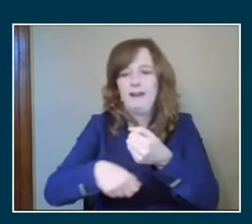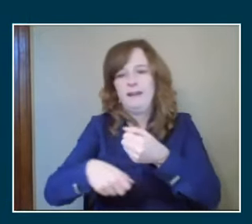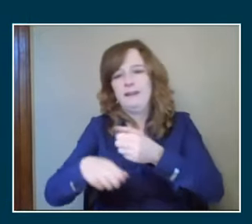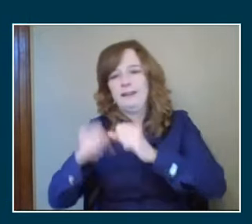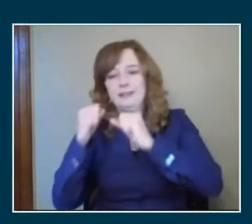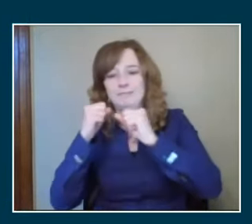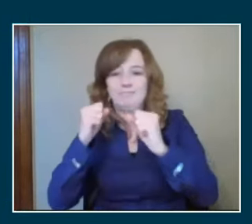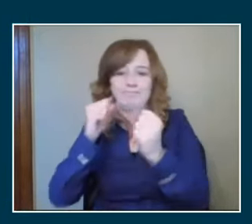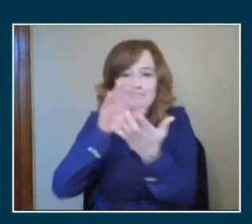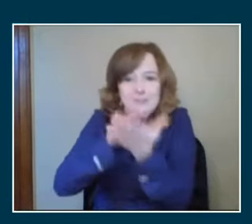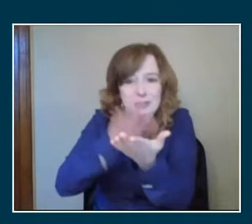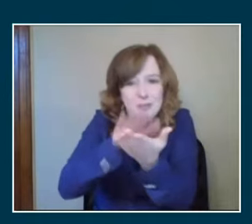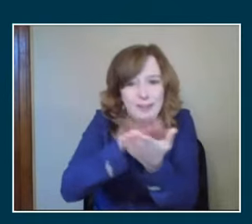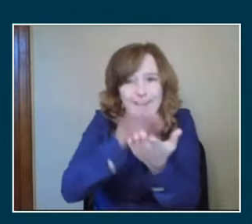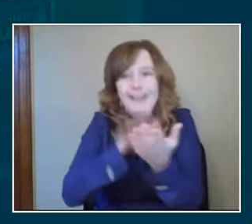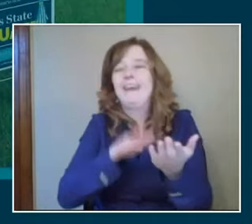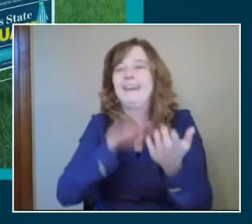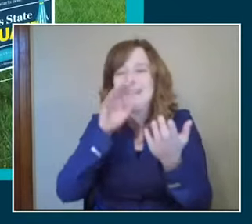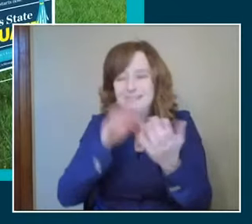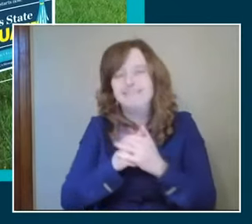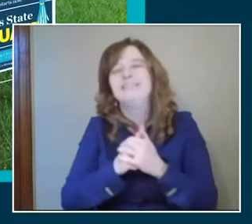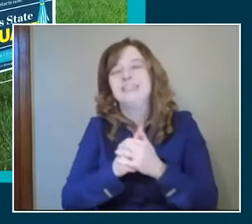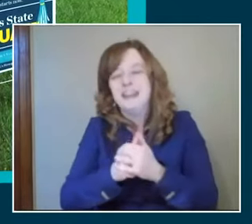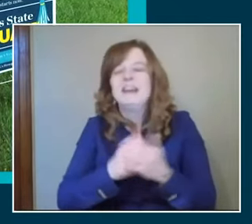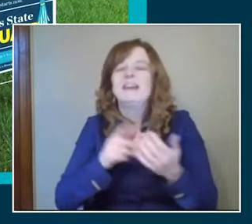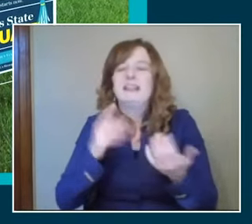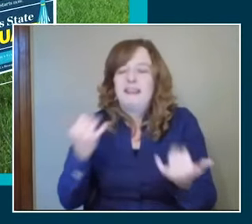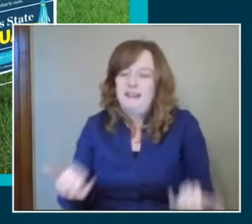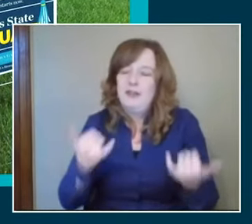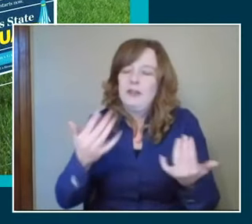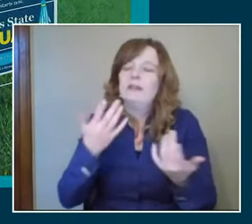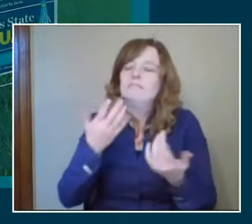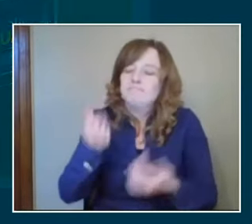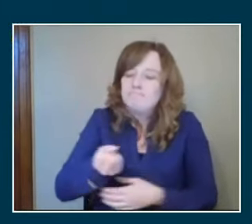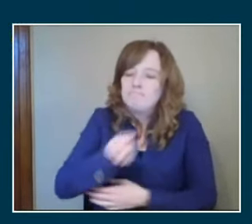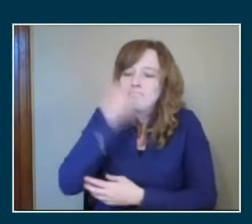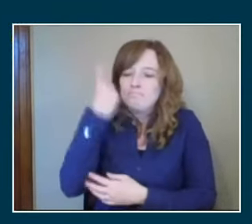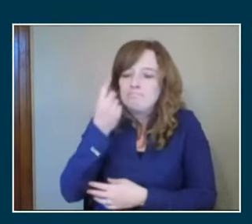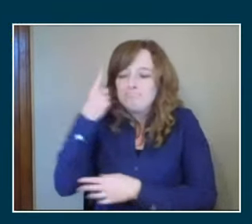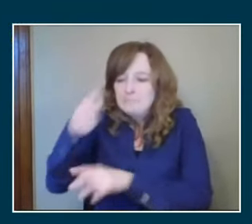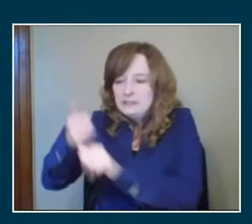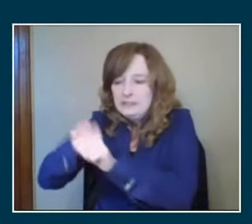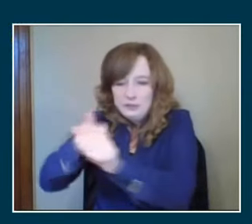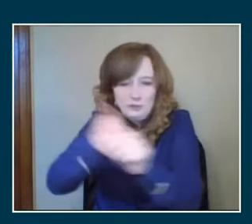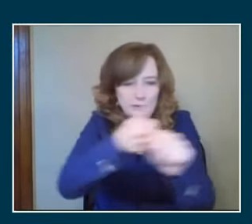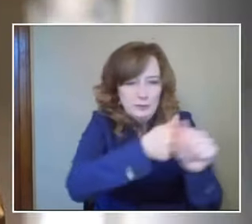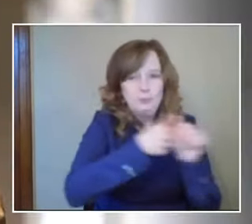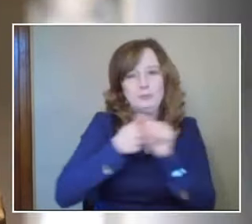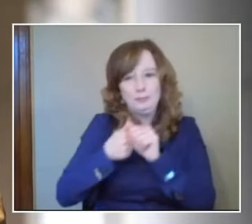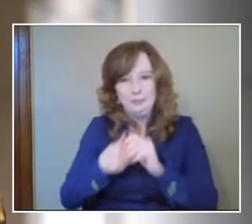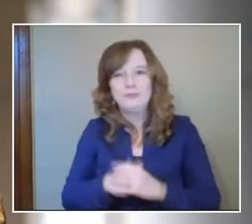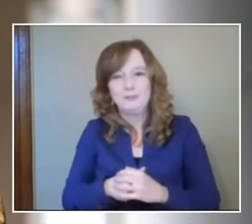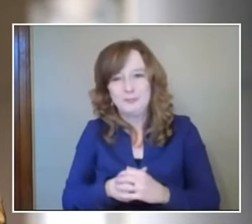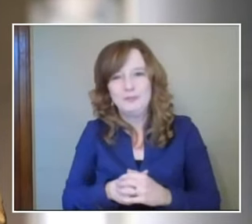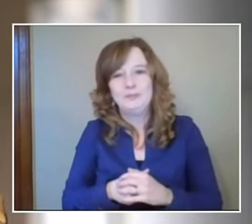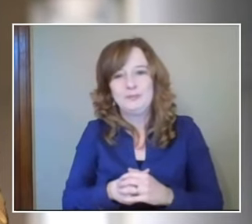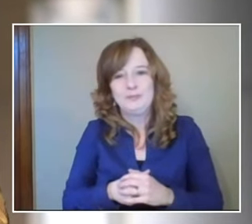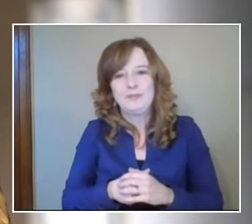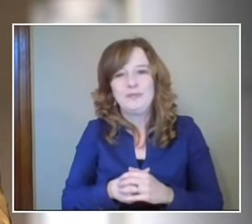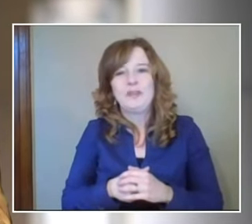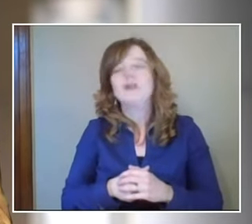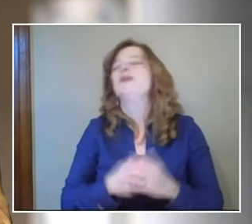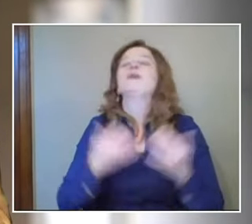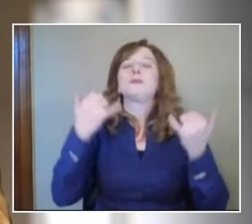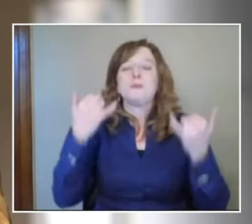come to understand our students and their stories as few others can. And so here are